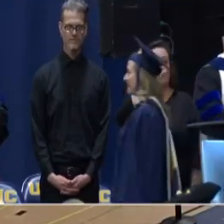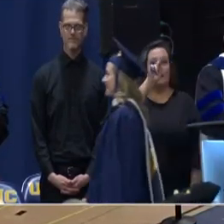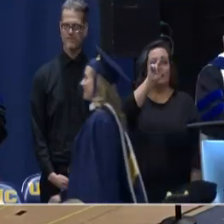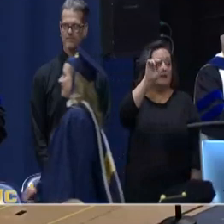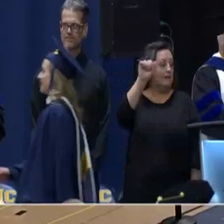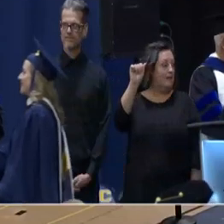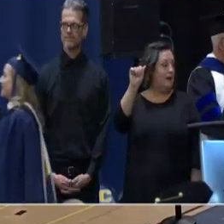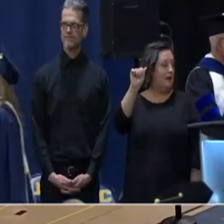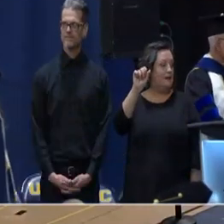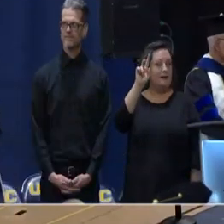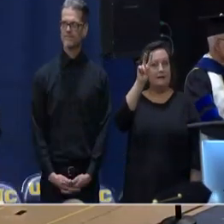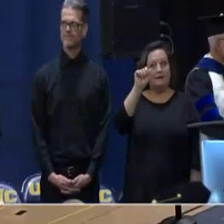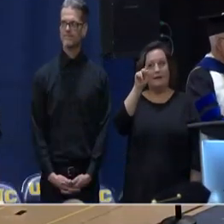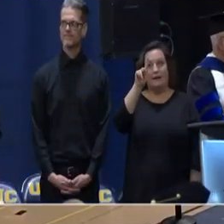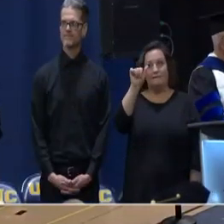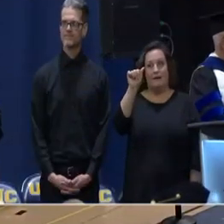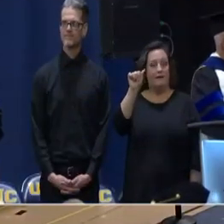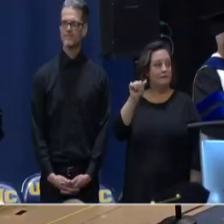Alana Kava.